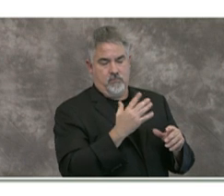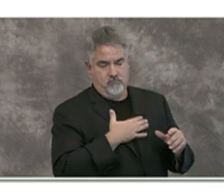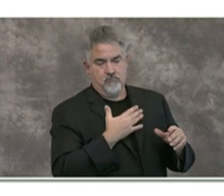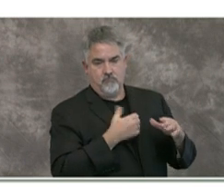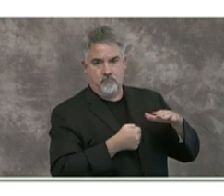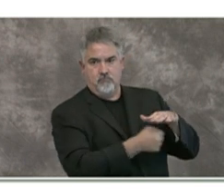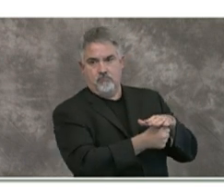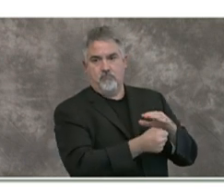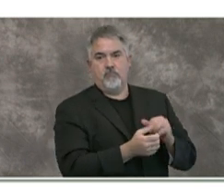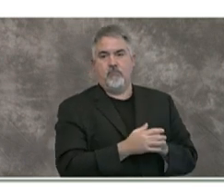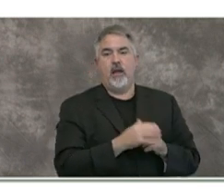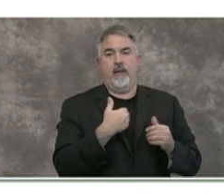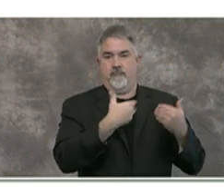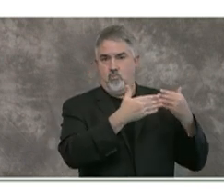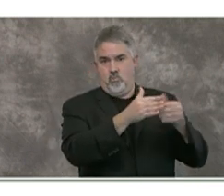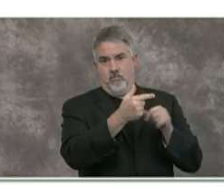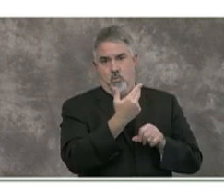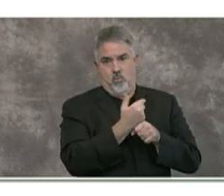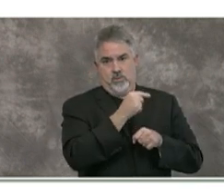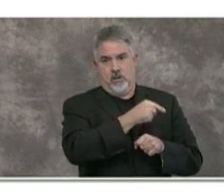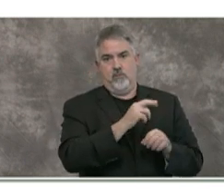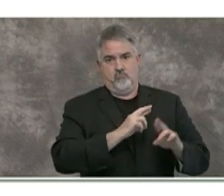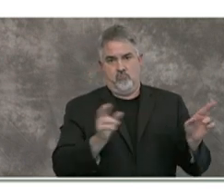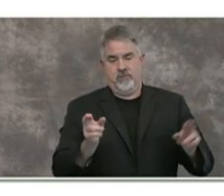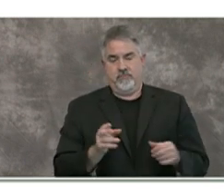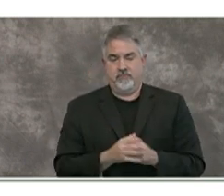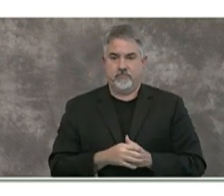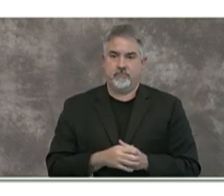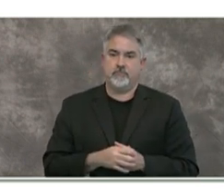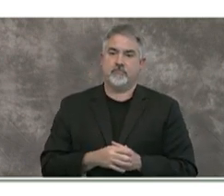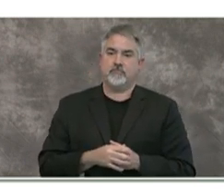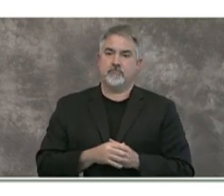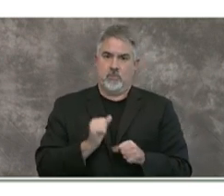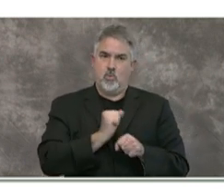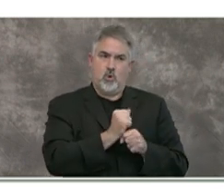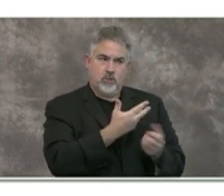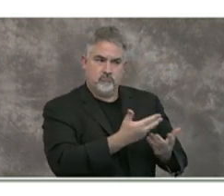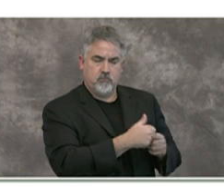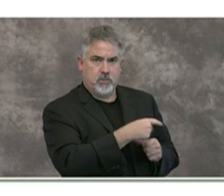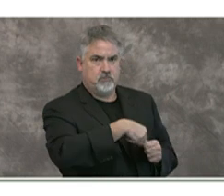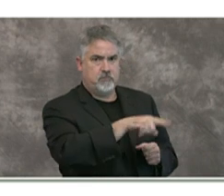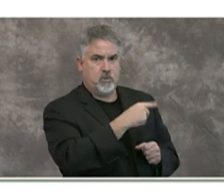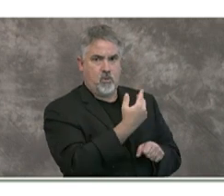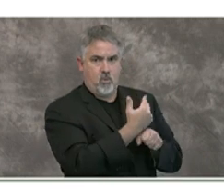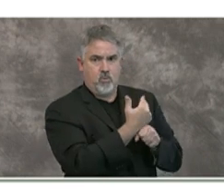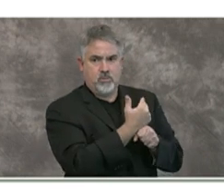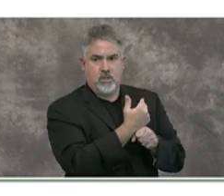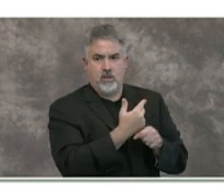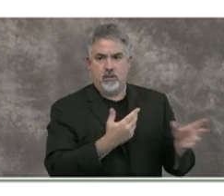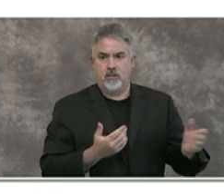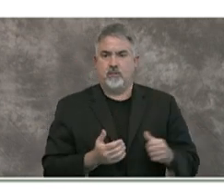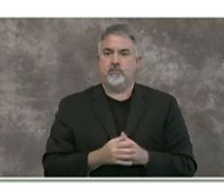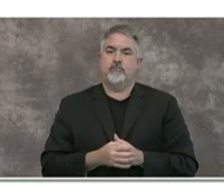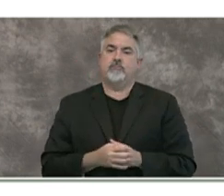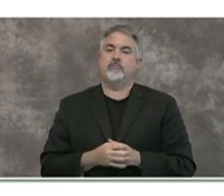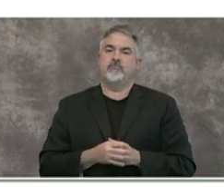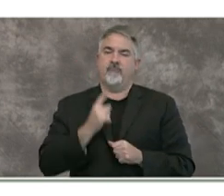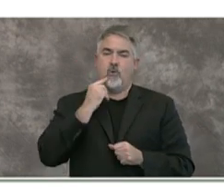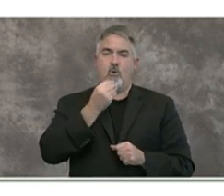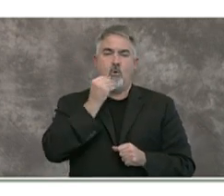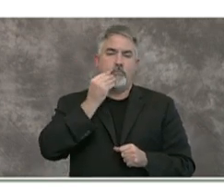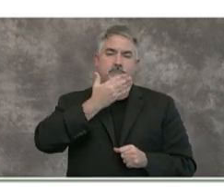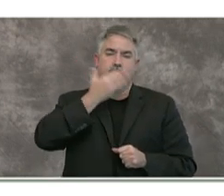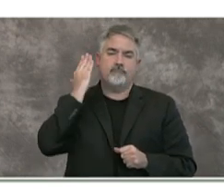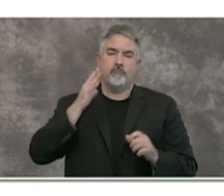rooms are available. And we continue to work with the Regional Task Force on Homeless on the role that those rooms play in the regional response